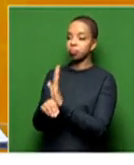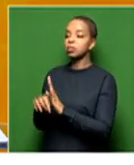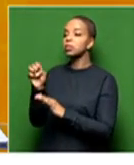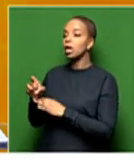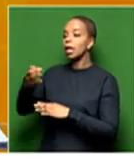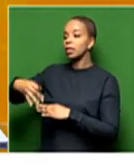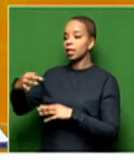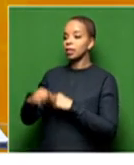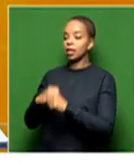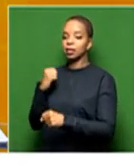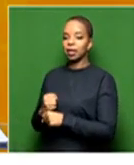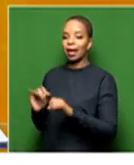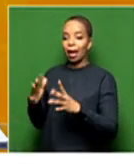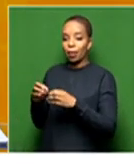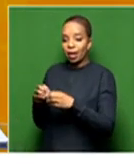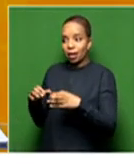innovators?